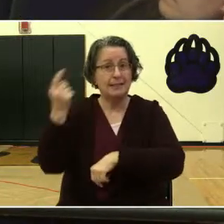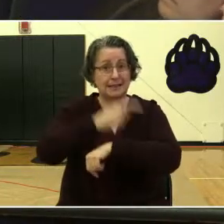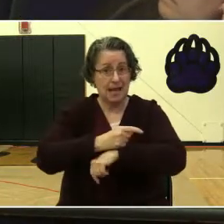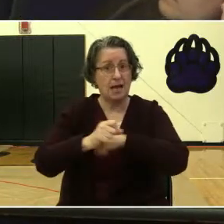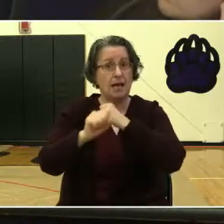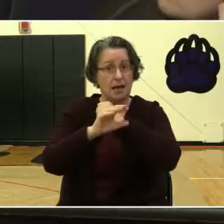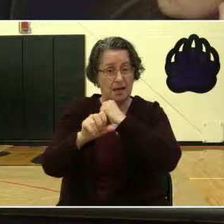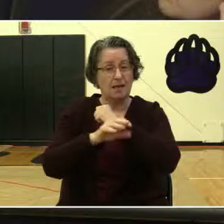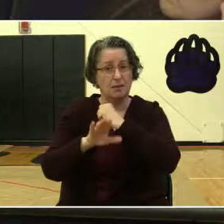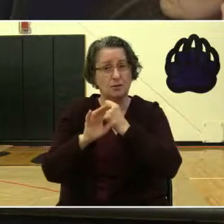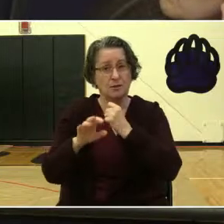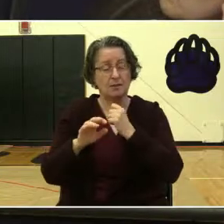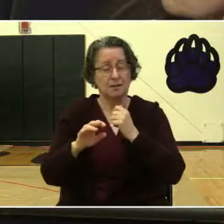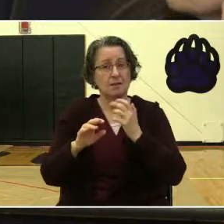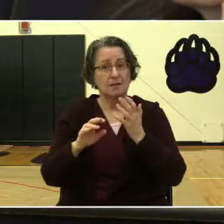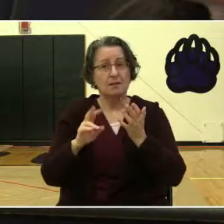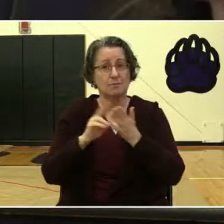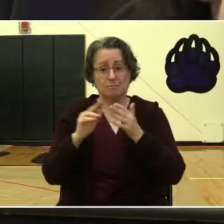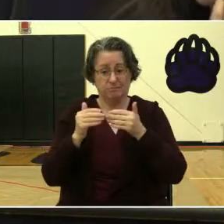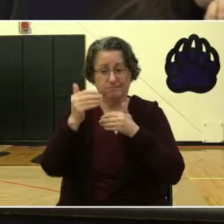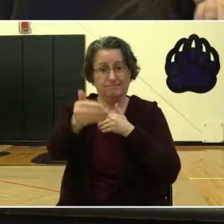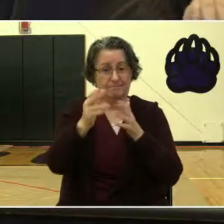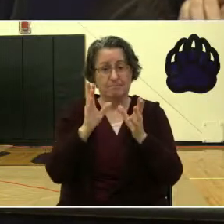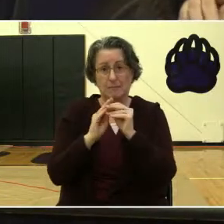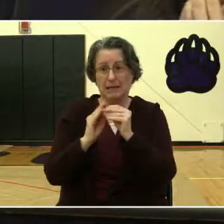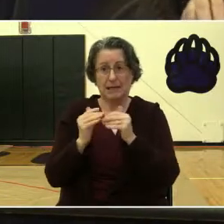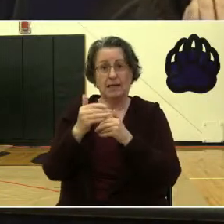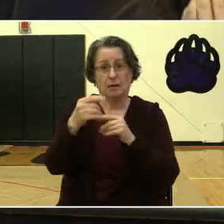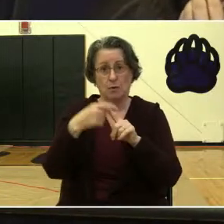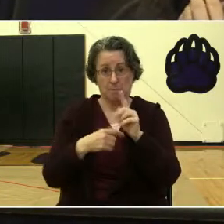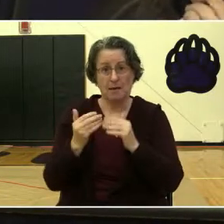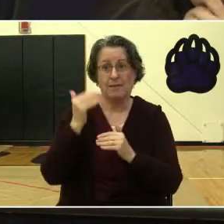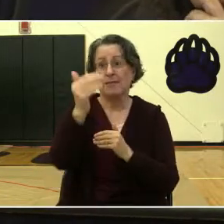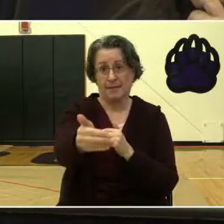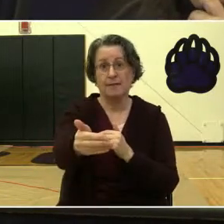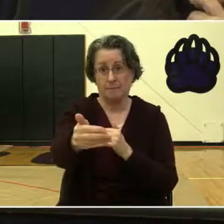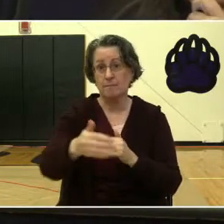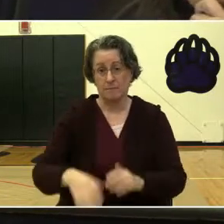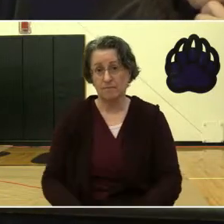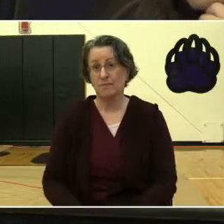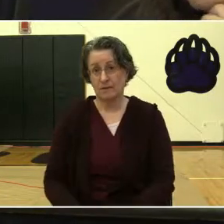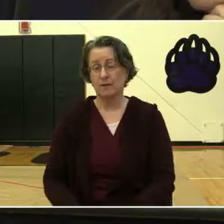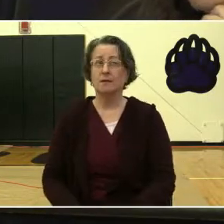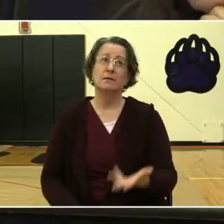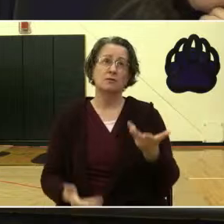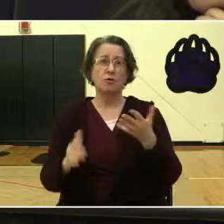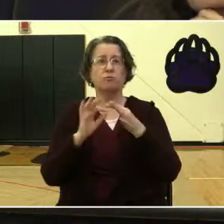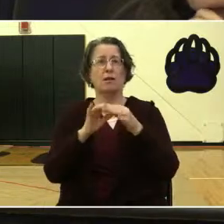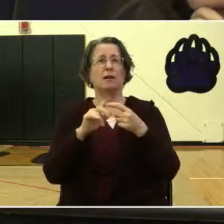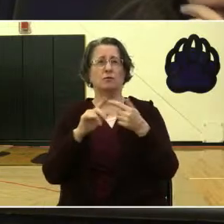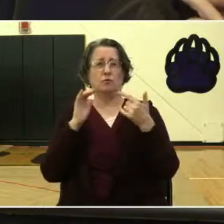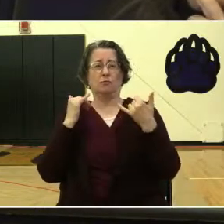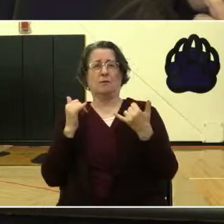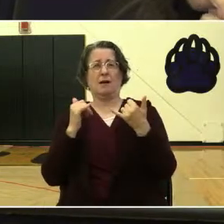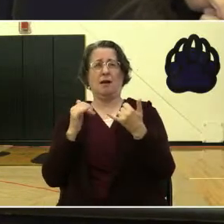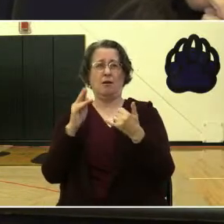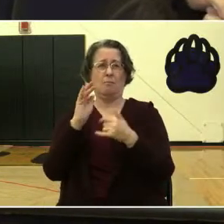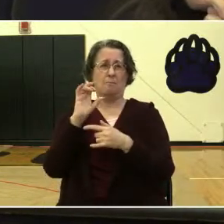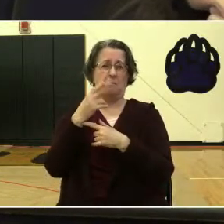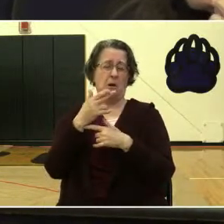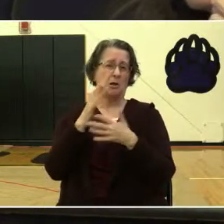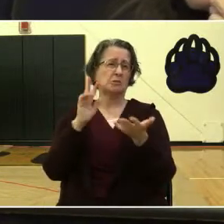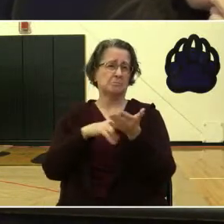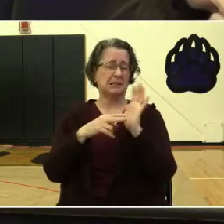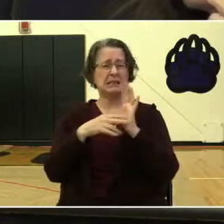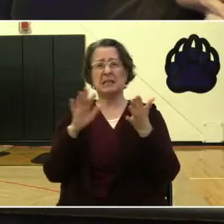so uh you're really looking in terms of uh General timing of probably 6